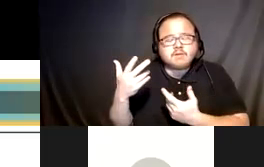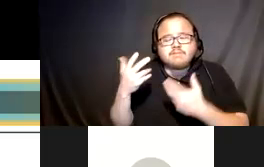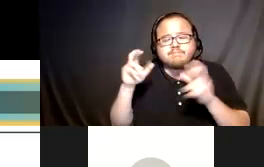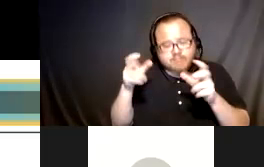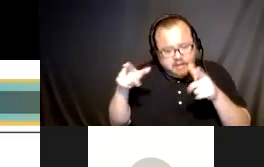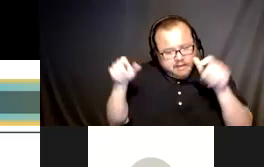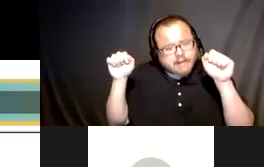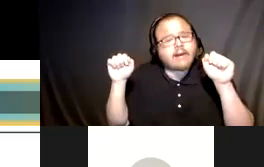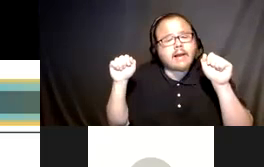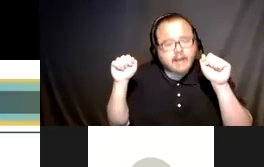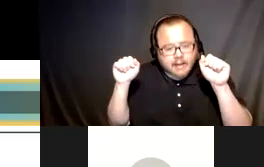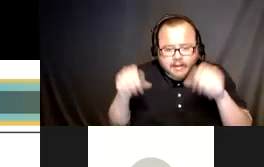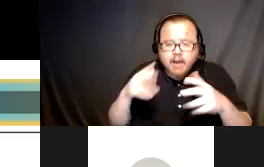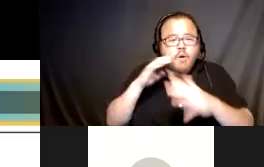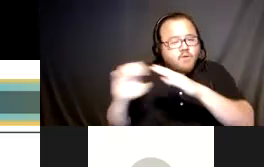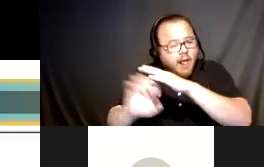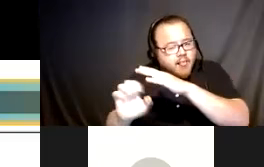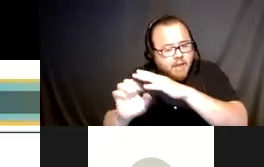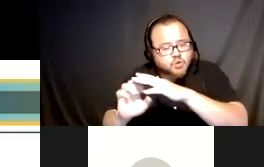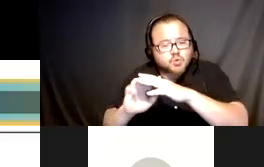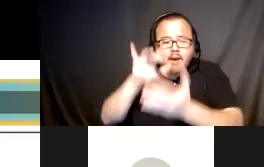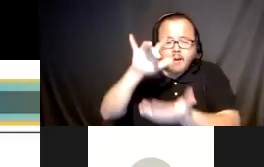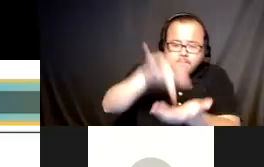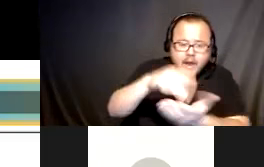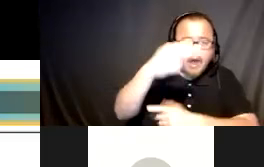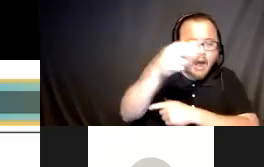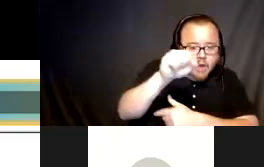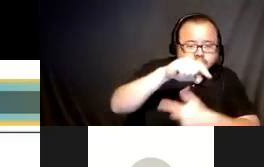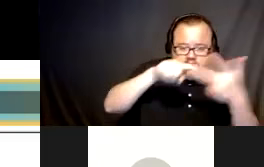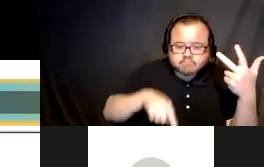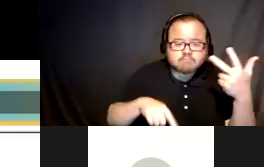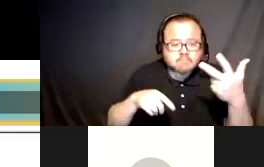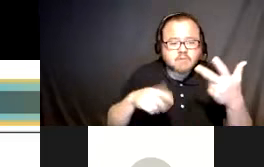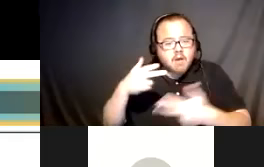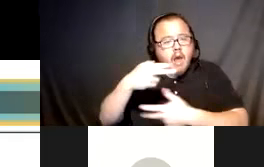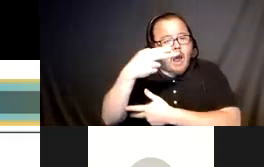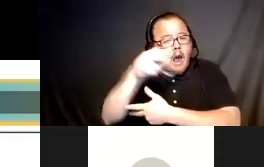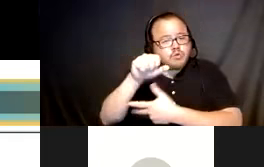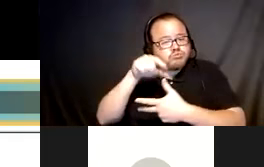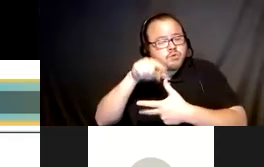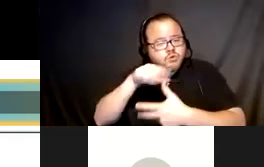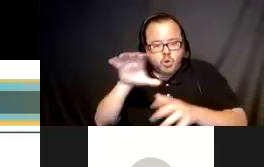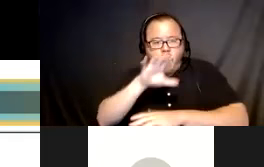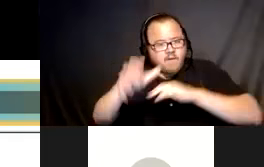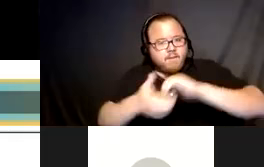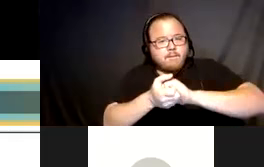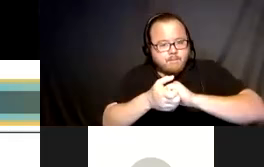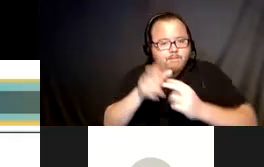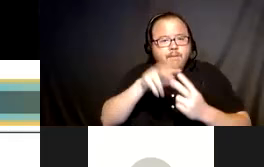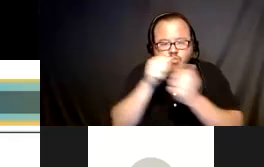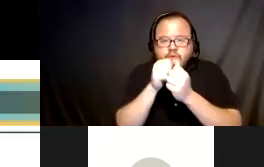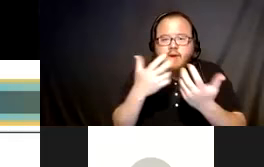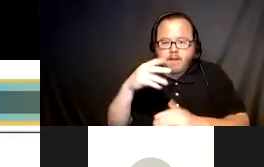are able to provide supports for elementary, middle, and high school. So the high school, they did a lot of partnerships with